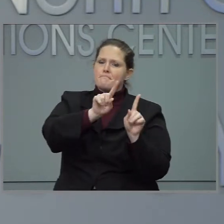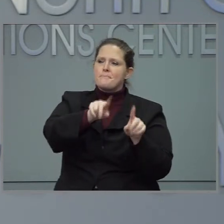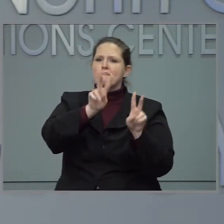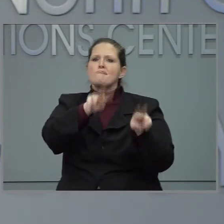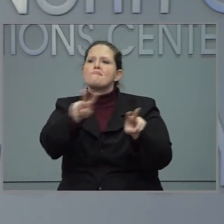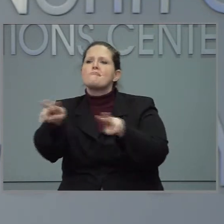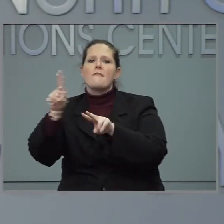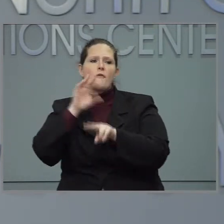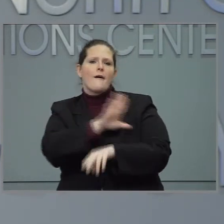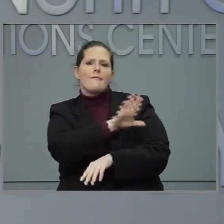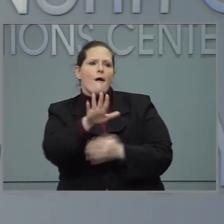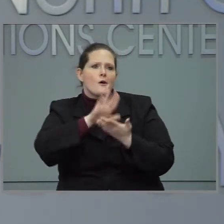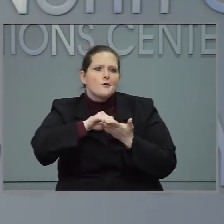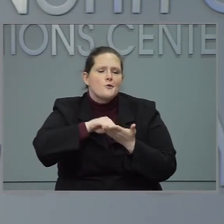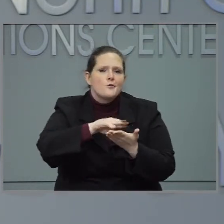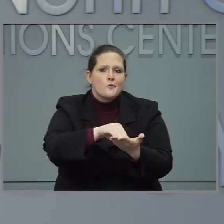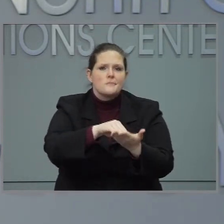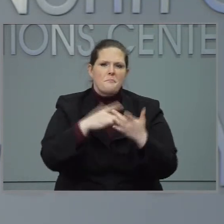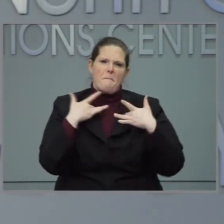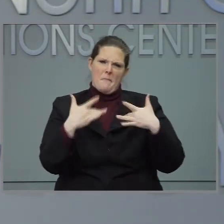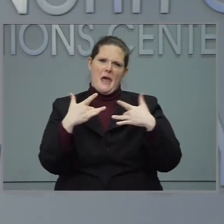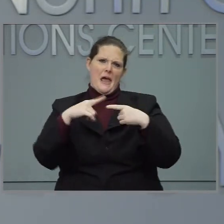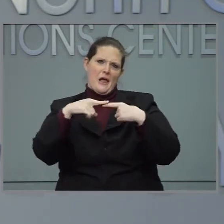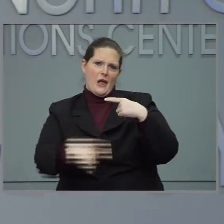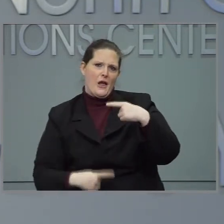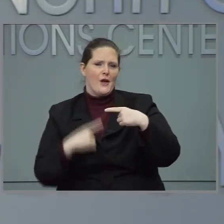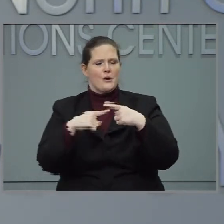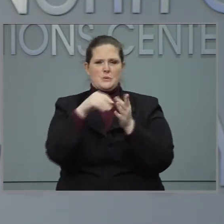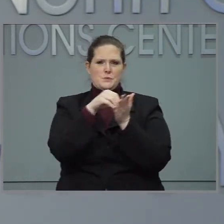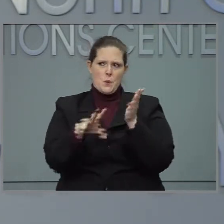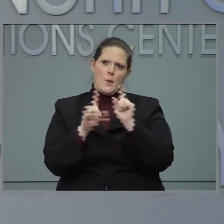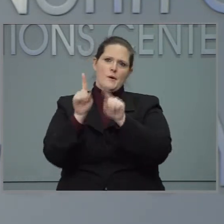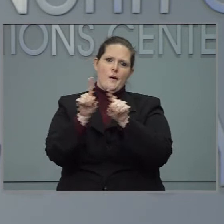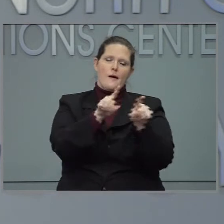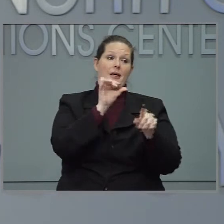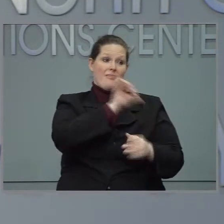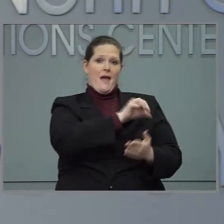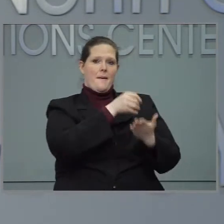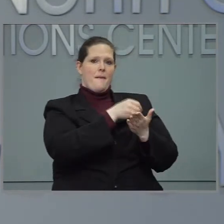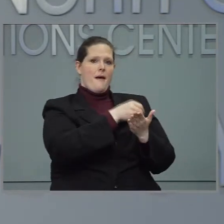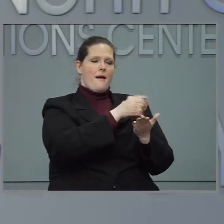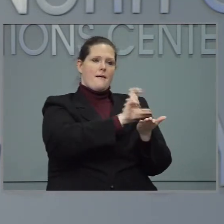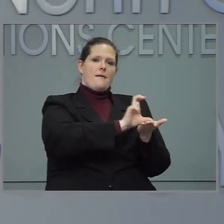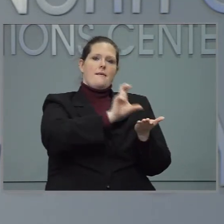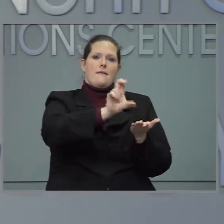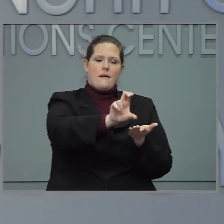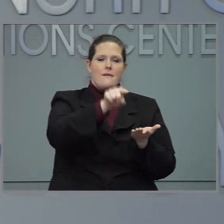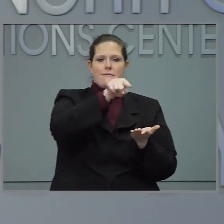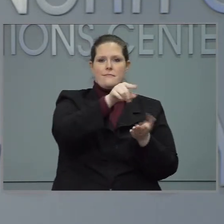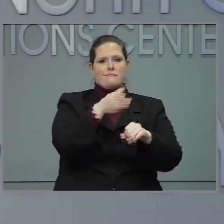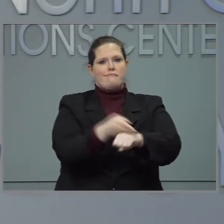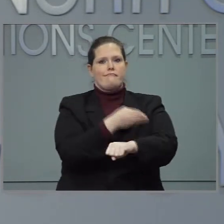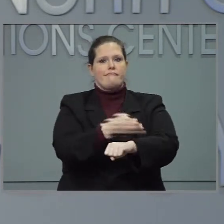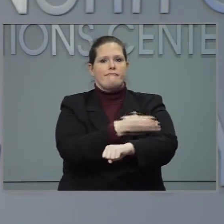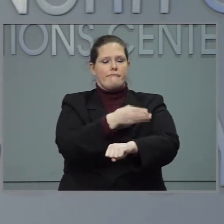of throughout the year. And so those were the investments in the bond in that